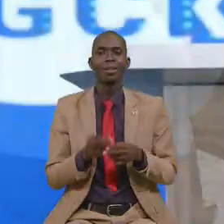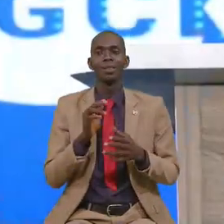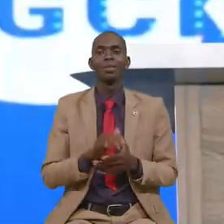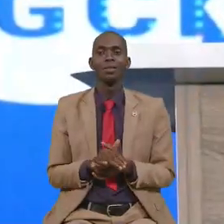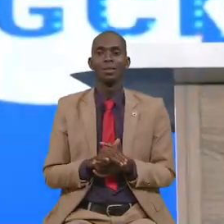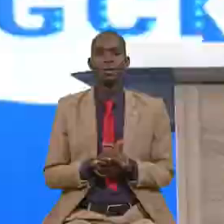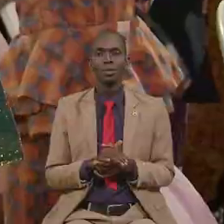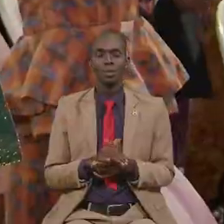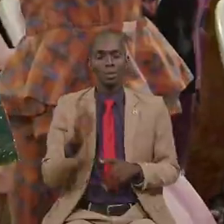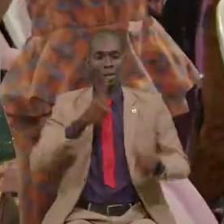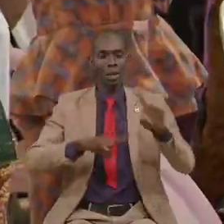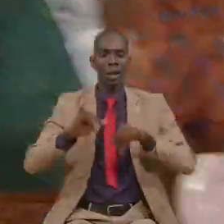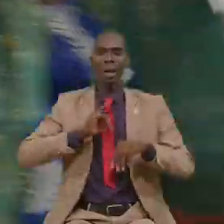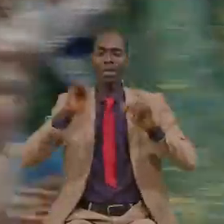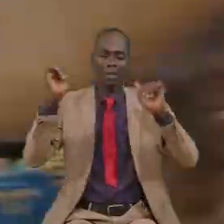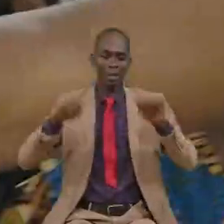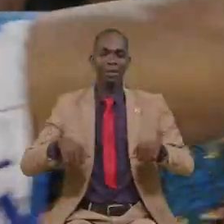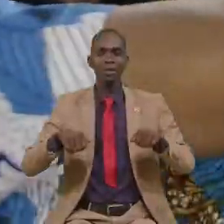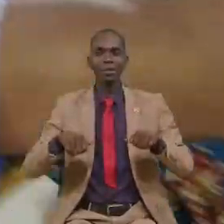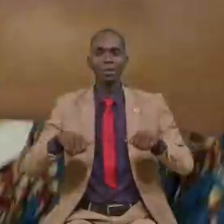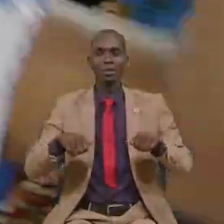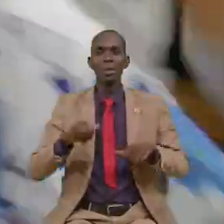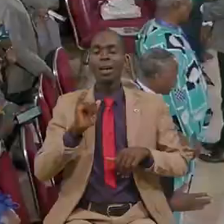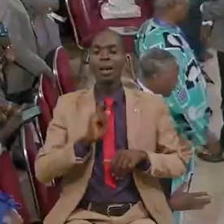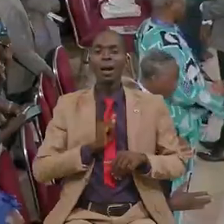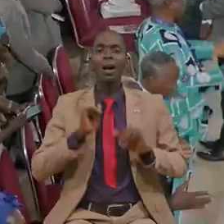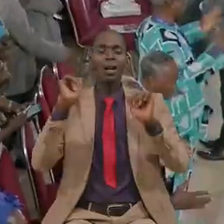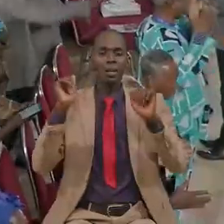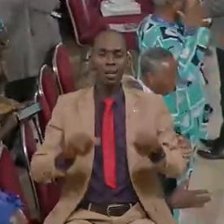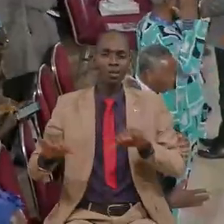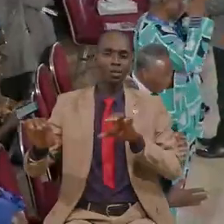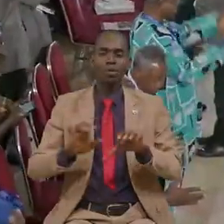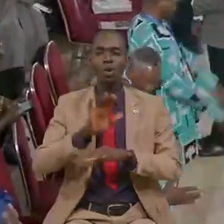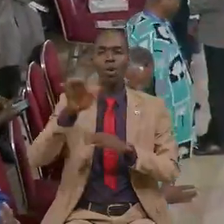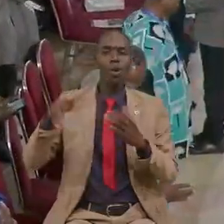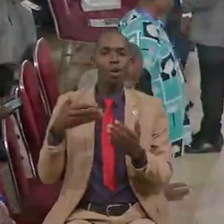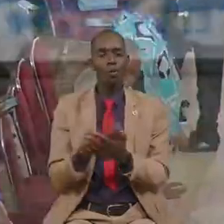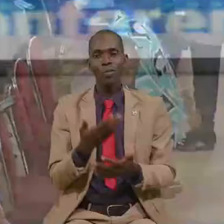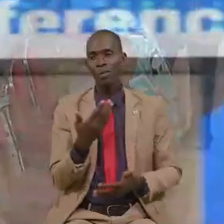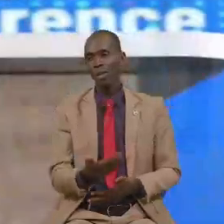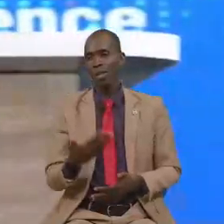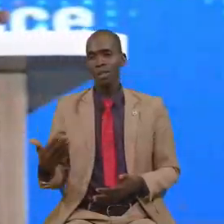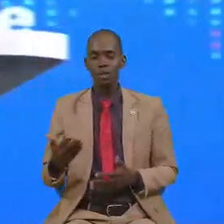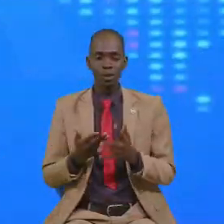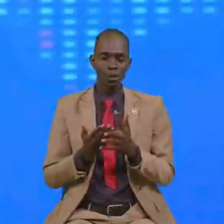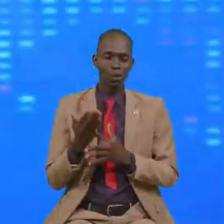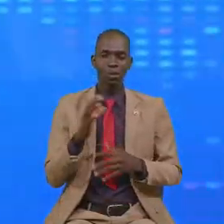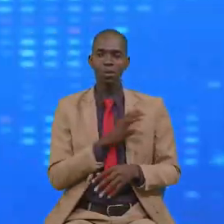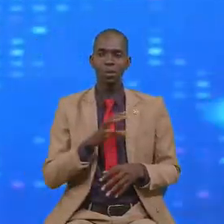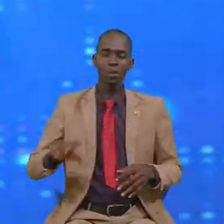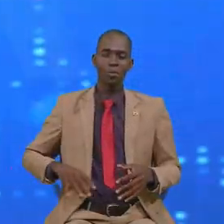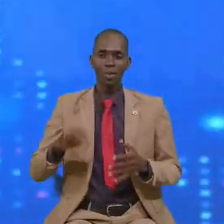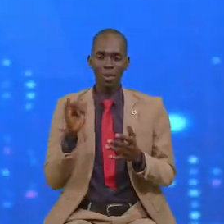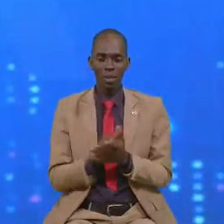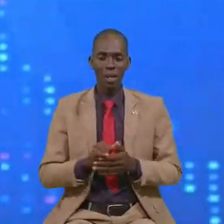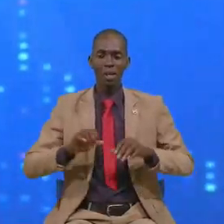I can. I can do all things through Christ that strengthens